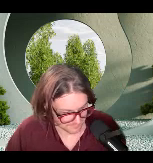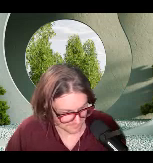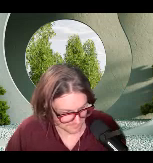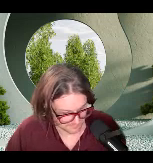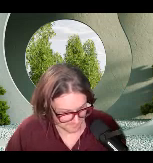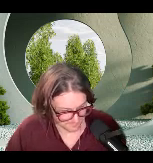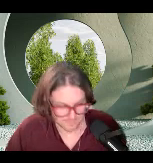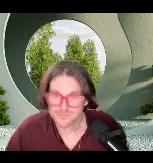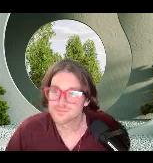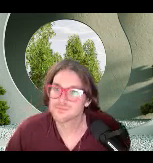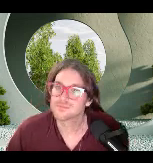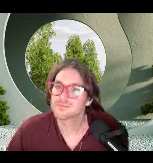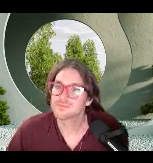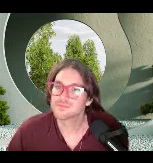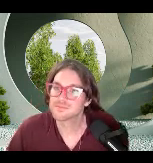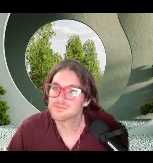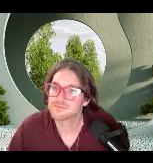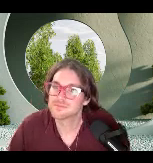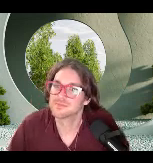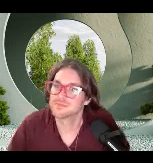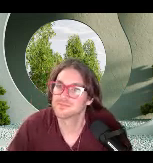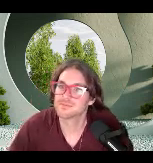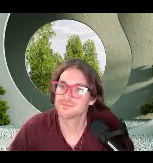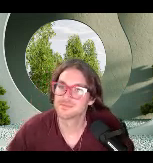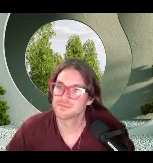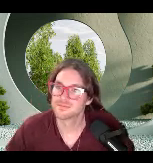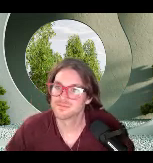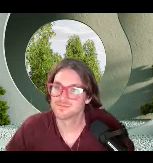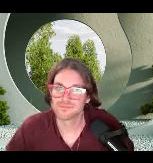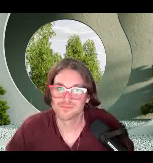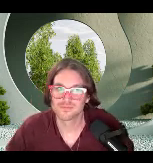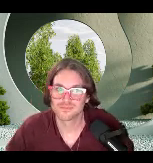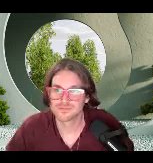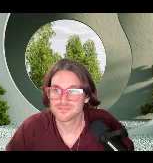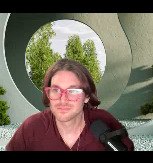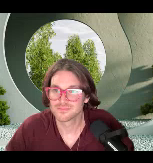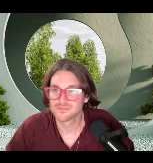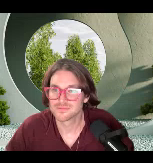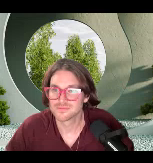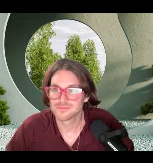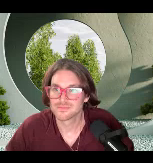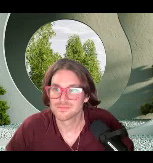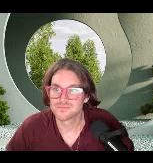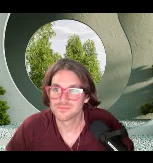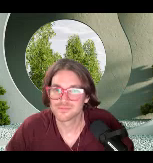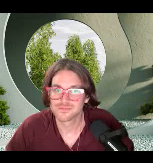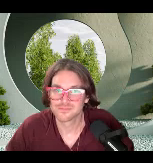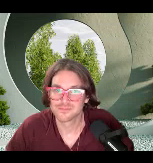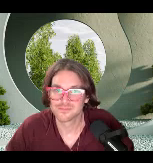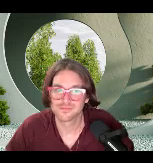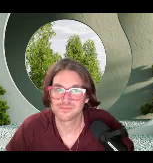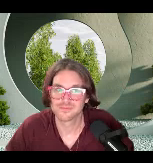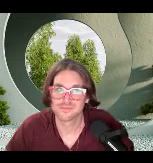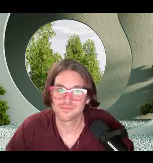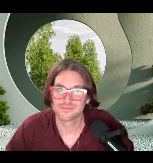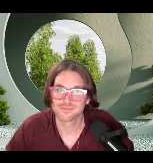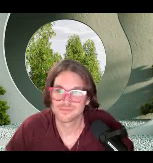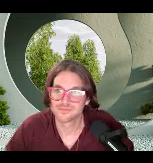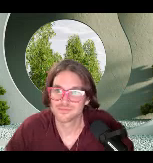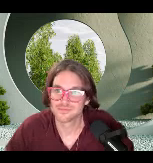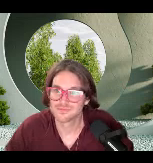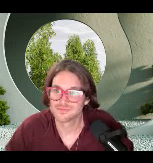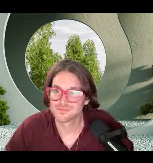will give a list of all the links and they can decide which one they want to click on. So if we're looking at this list here, pretending like this